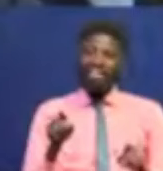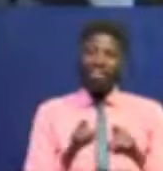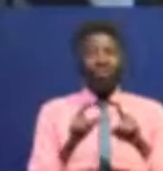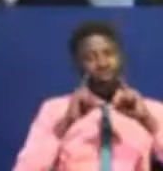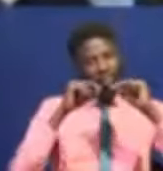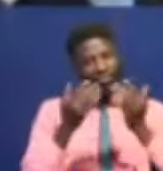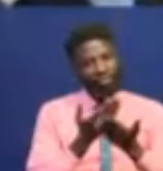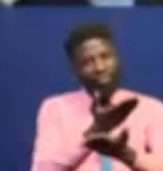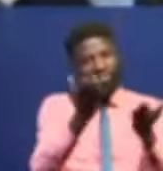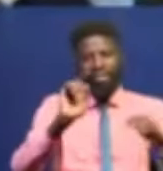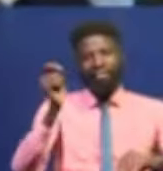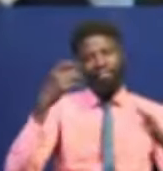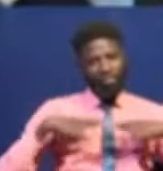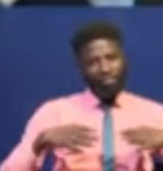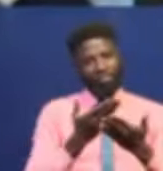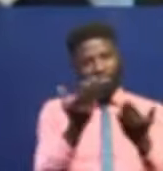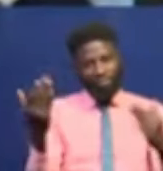Kenya,